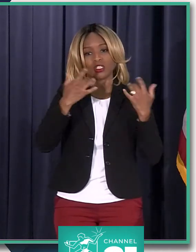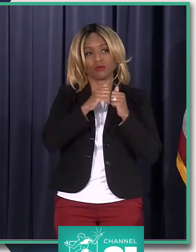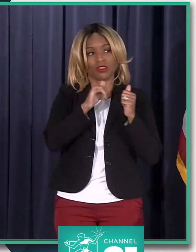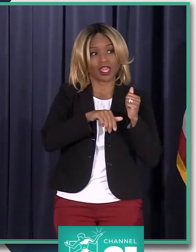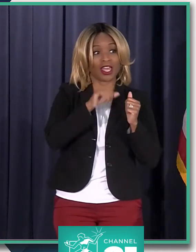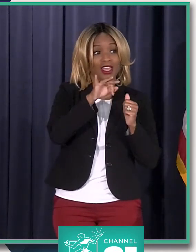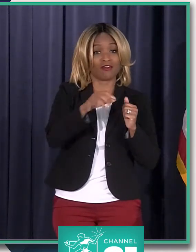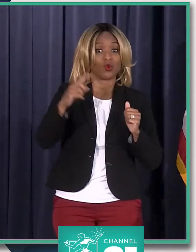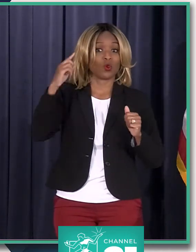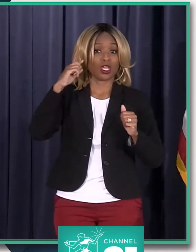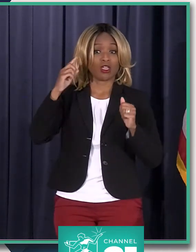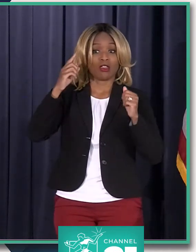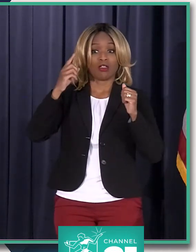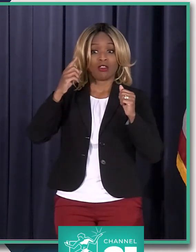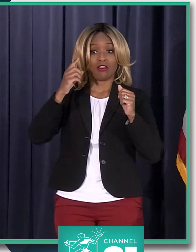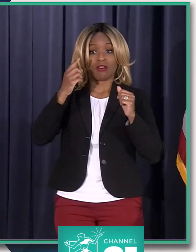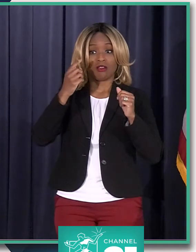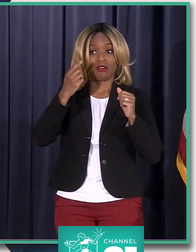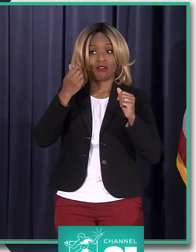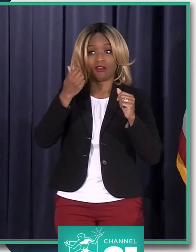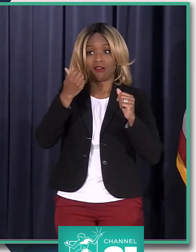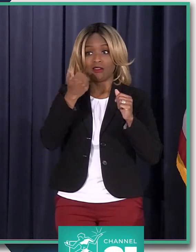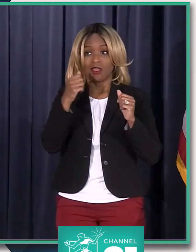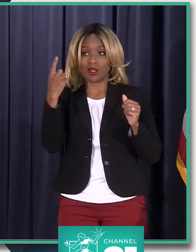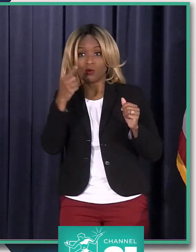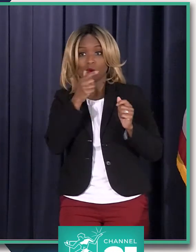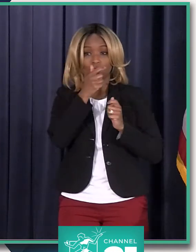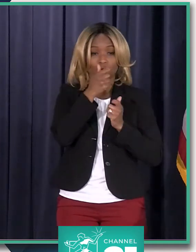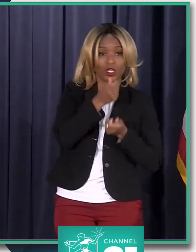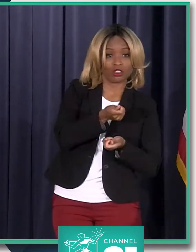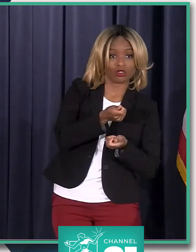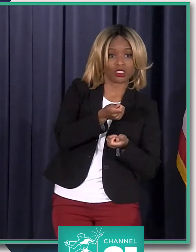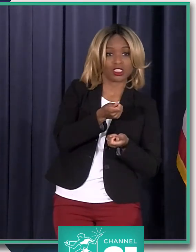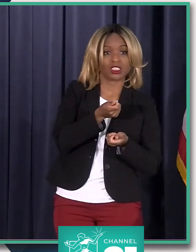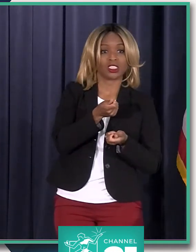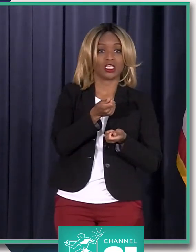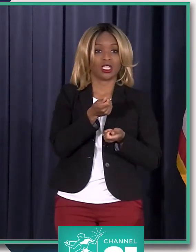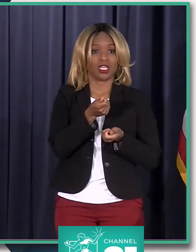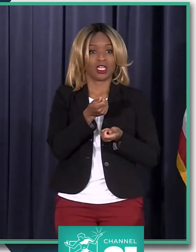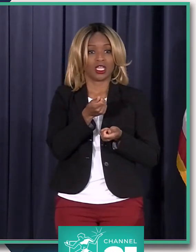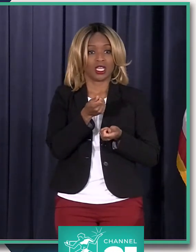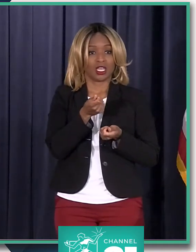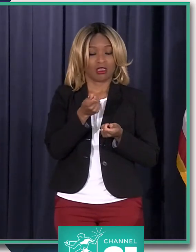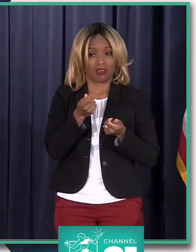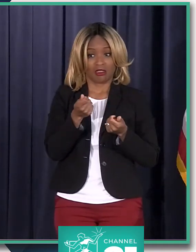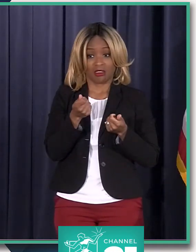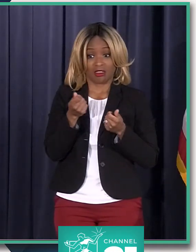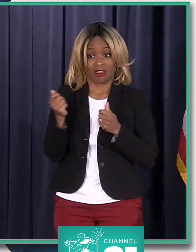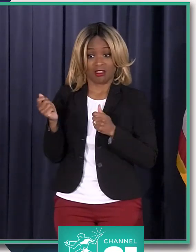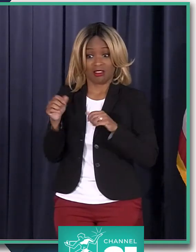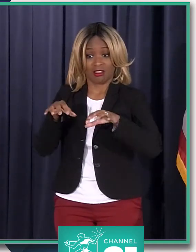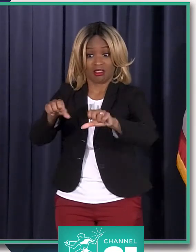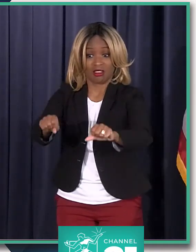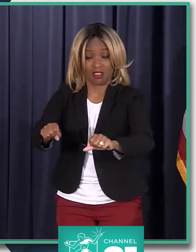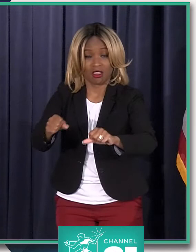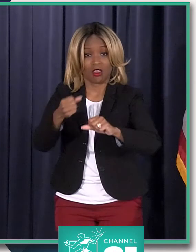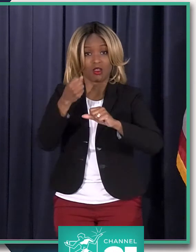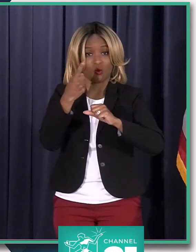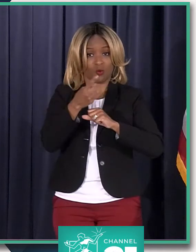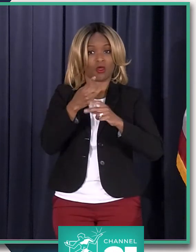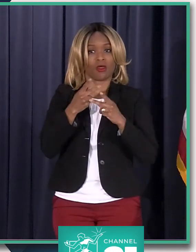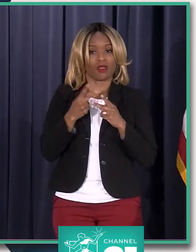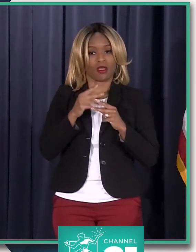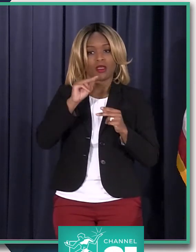about somebody who's interested in moving into one of those, you know, Mona